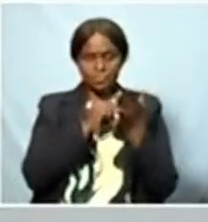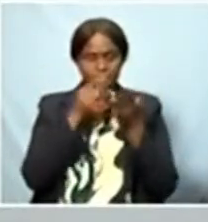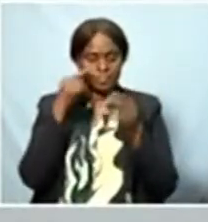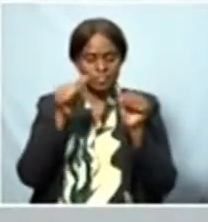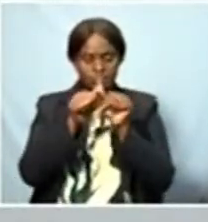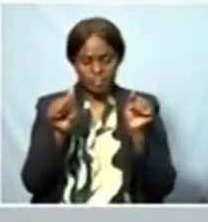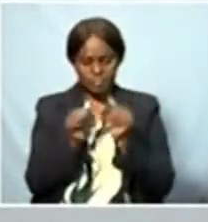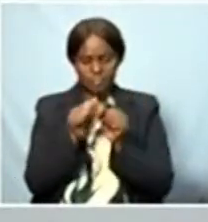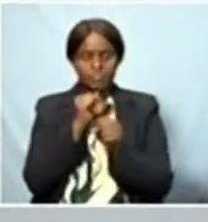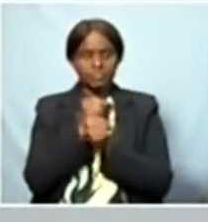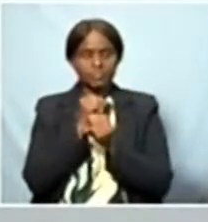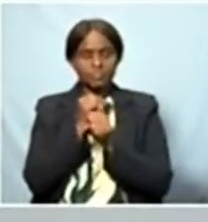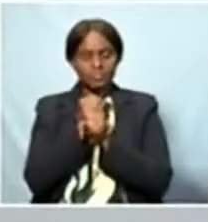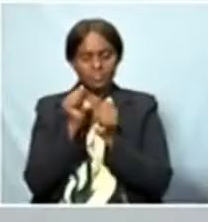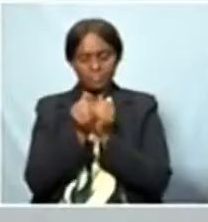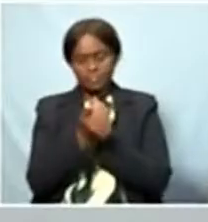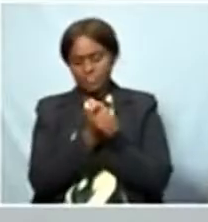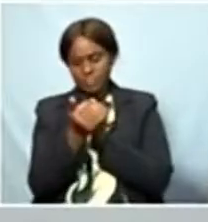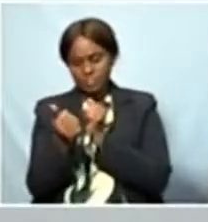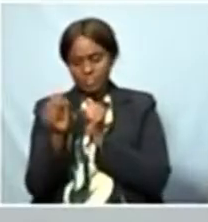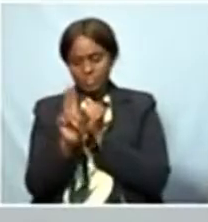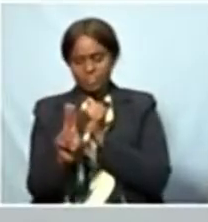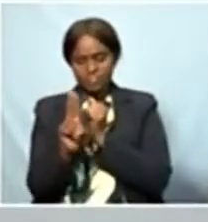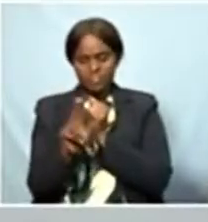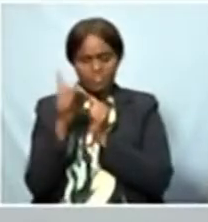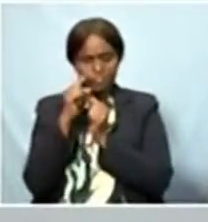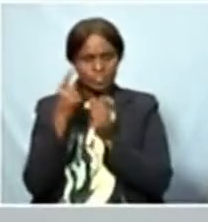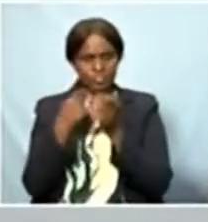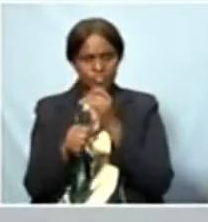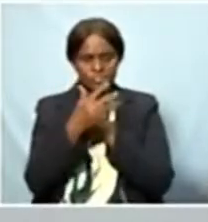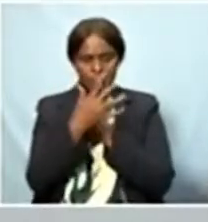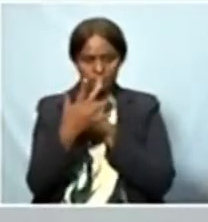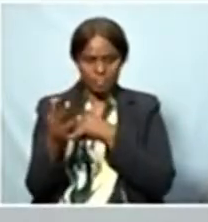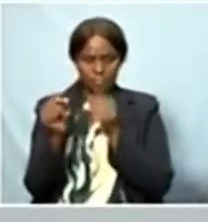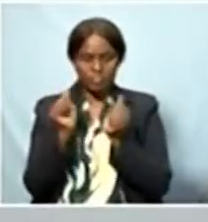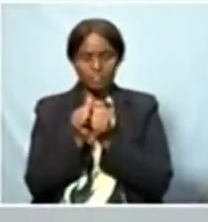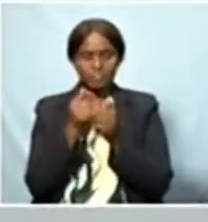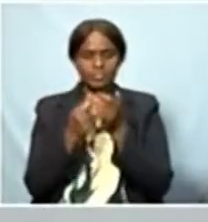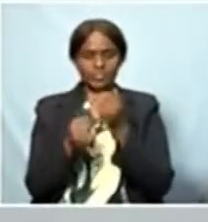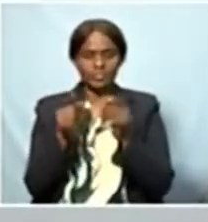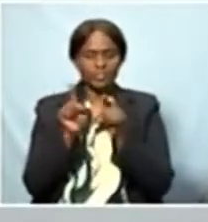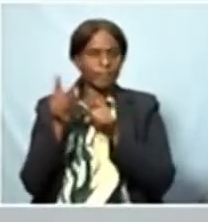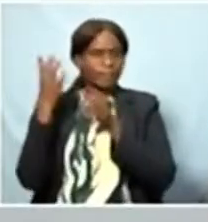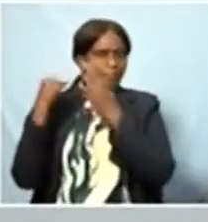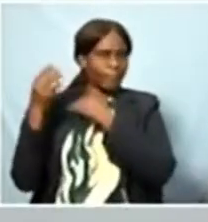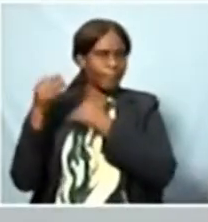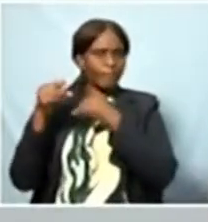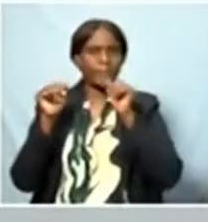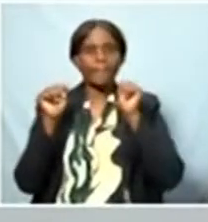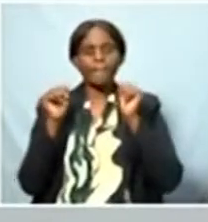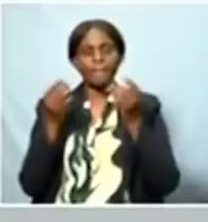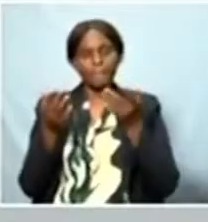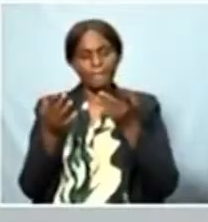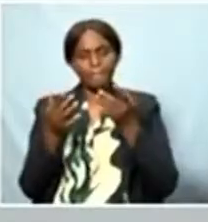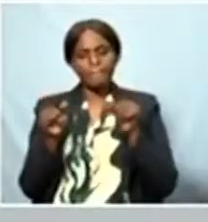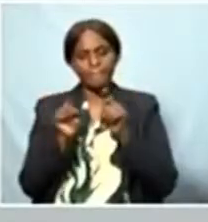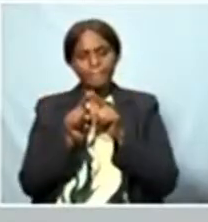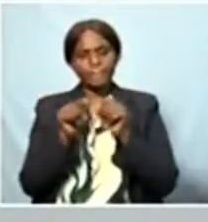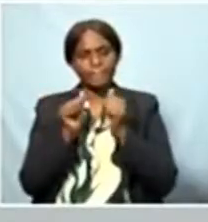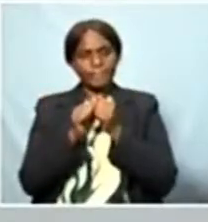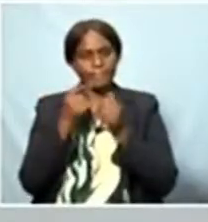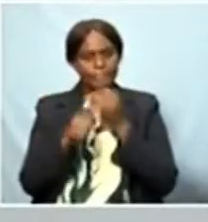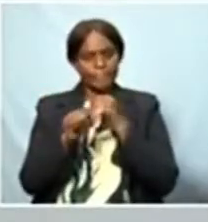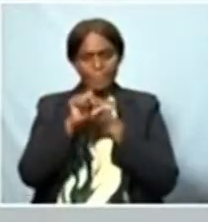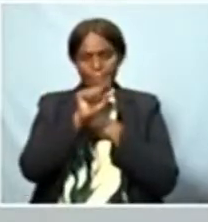general operations, and the remainder to be used for acquisition of assets and payments of outstanding liabilities. In comparison